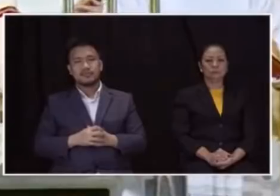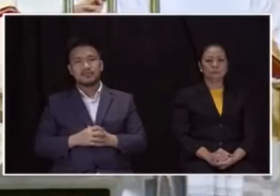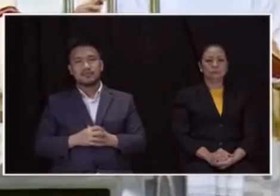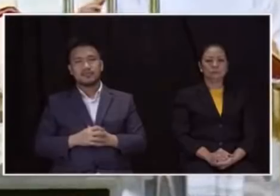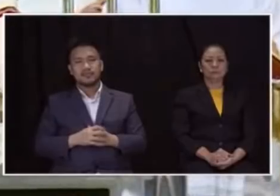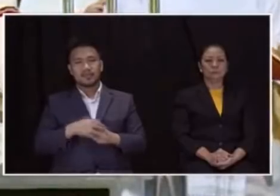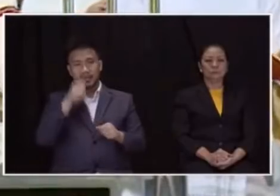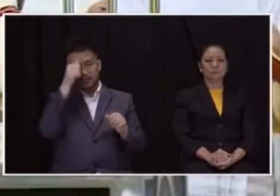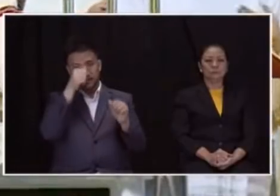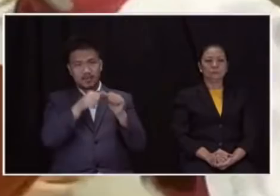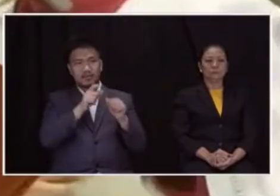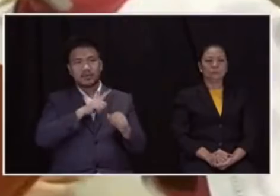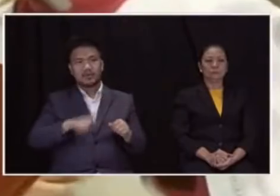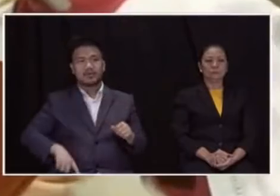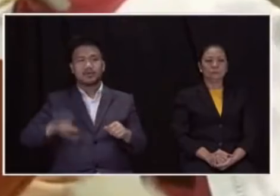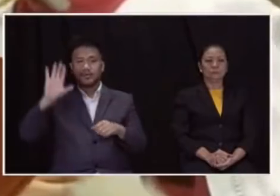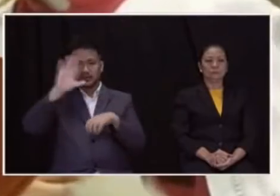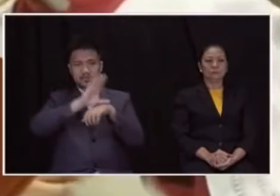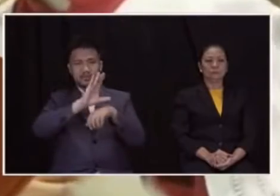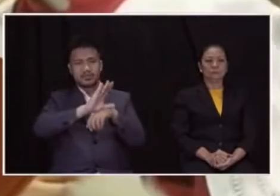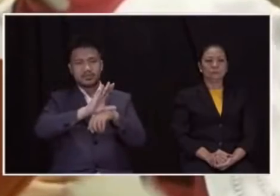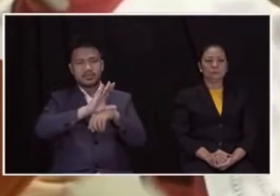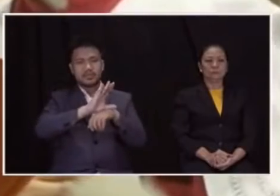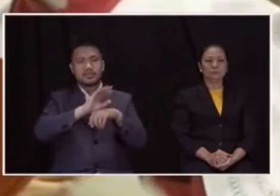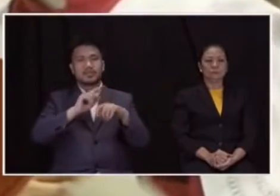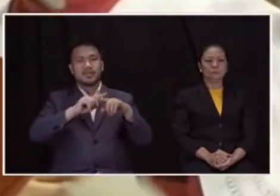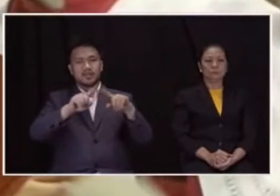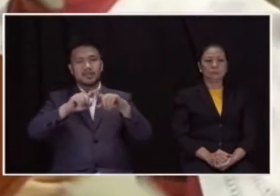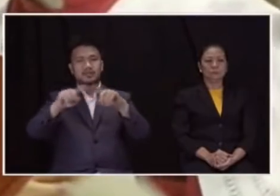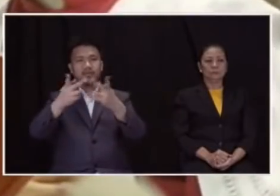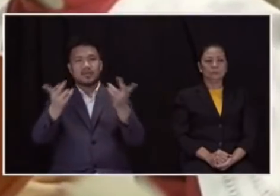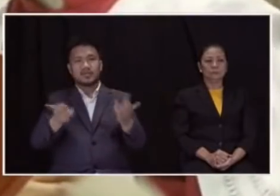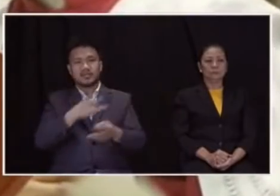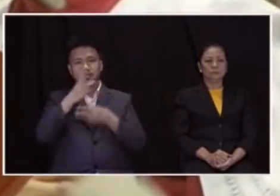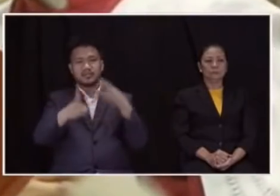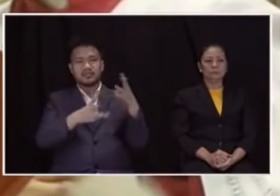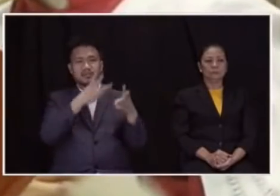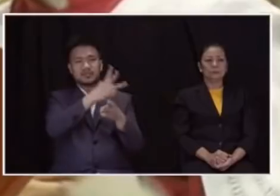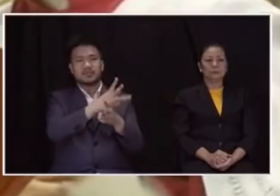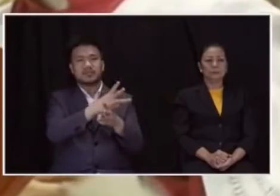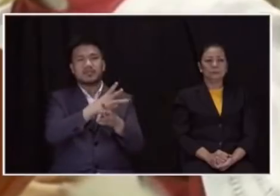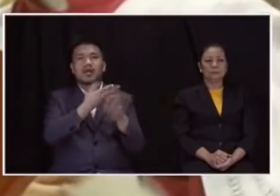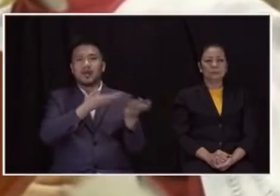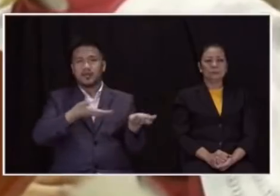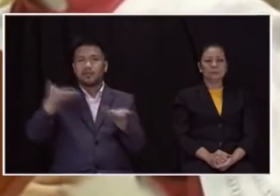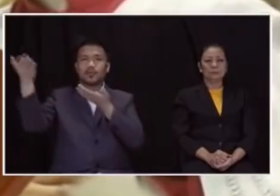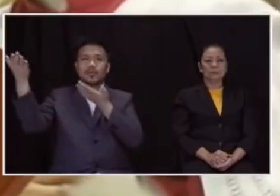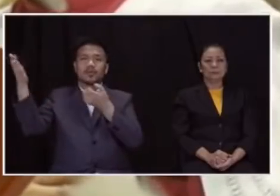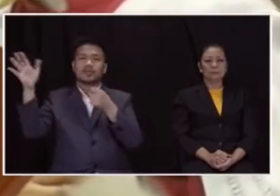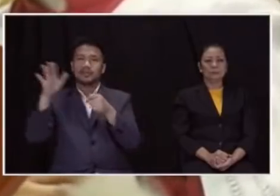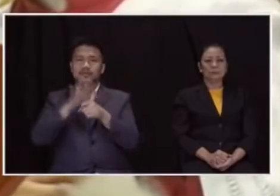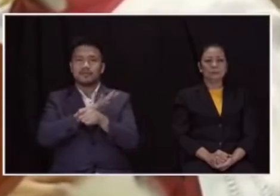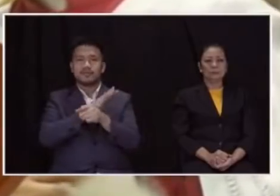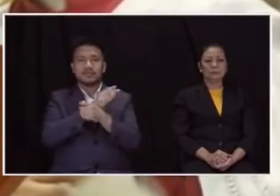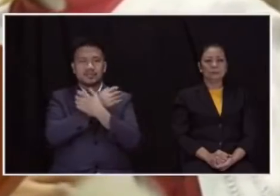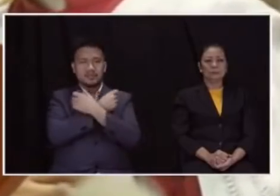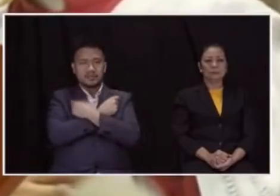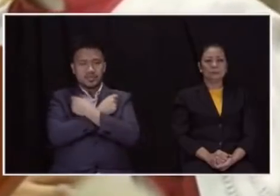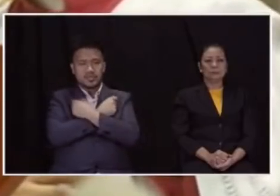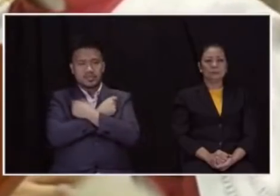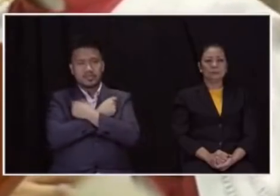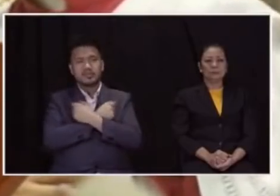Remember Lord, your church. Lord, your church spread throughout the world. Bring her to fullness of